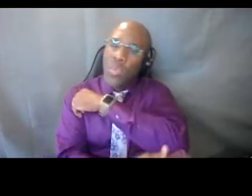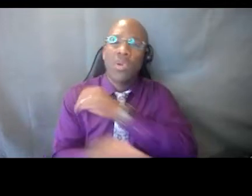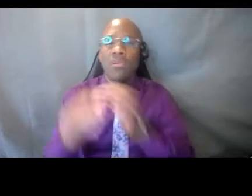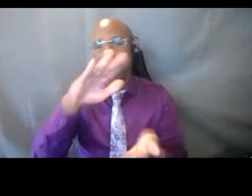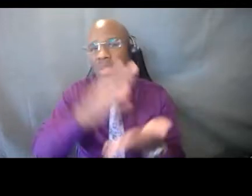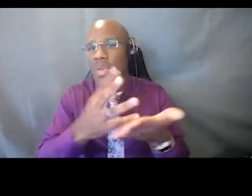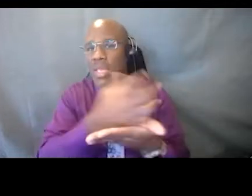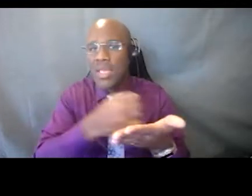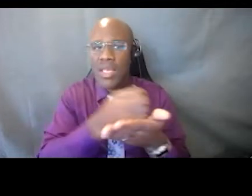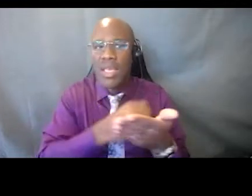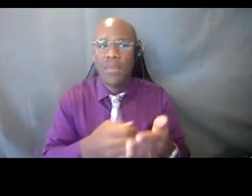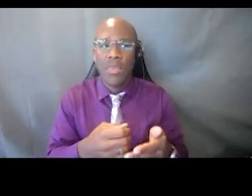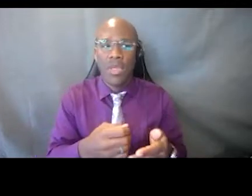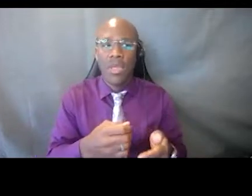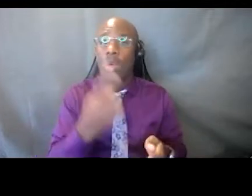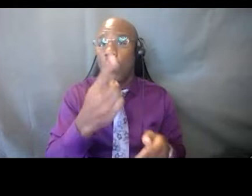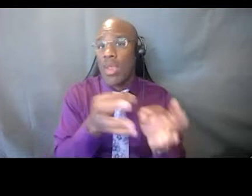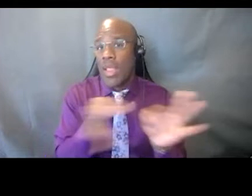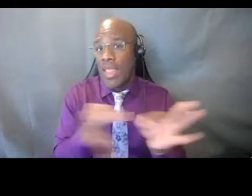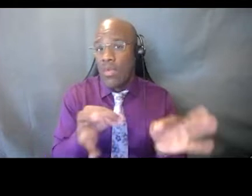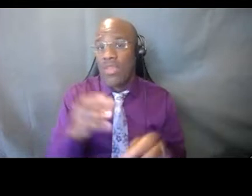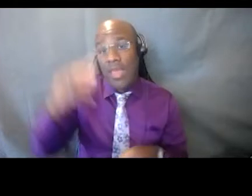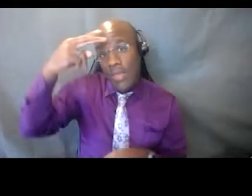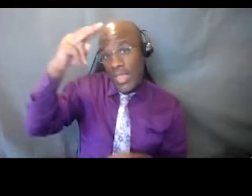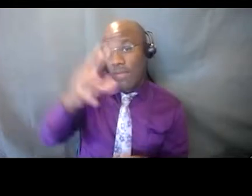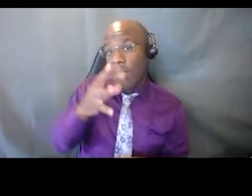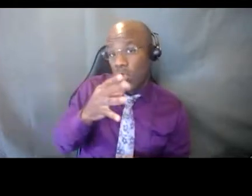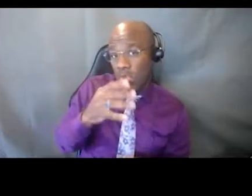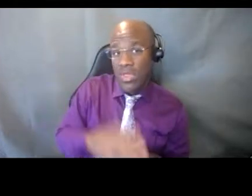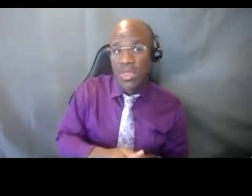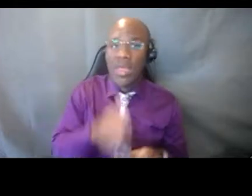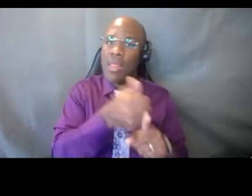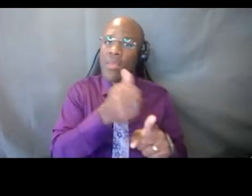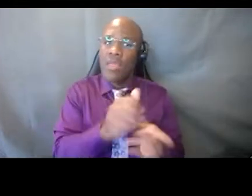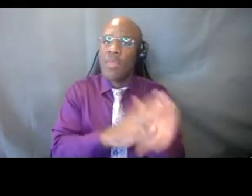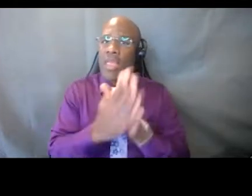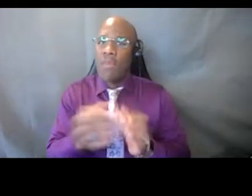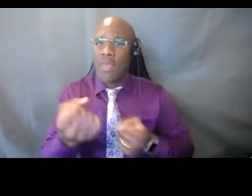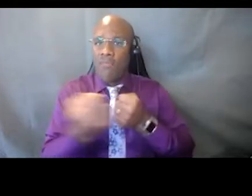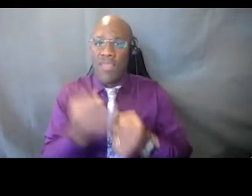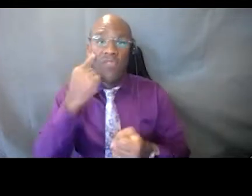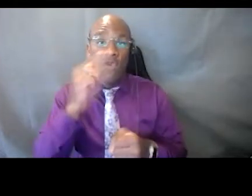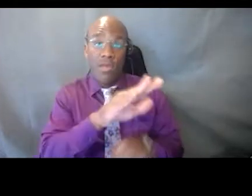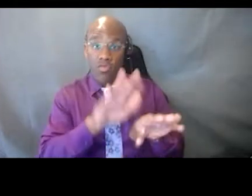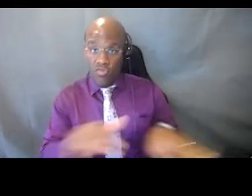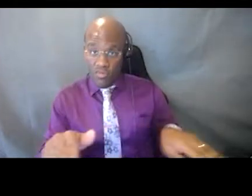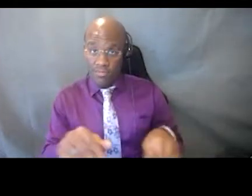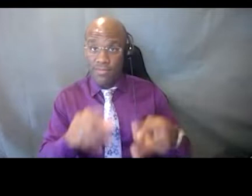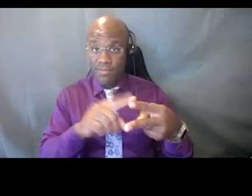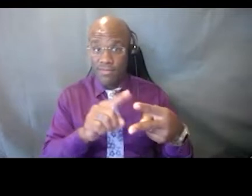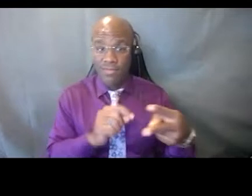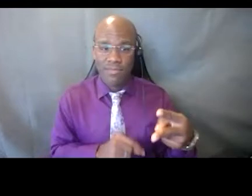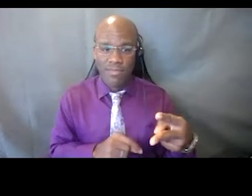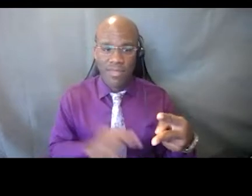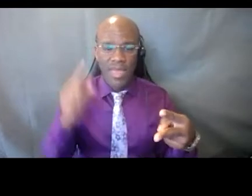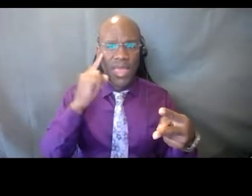their influence in schools and medical settings to be mother advocates for their children. And I think, Benita, you